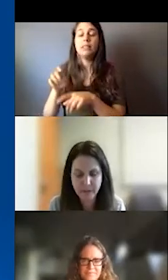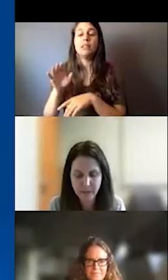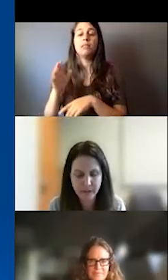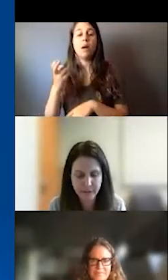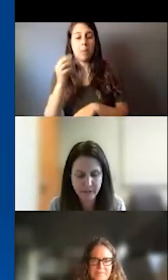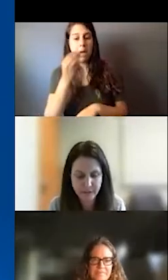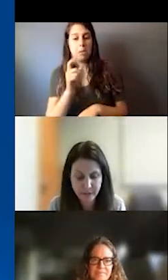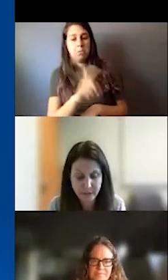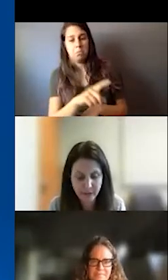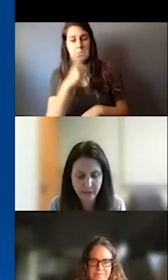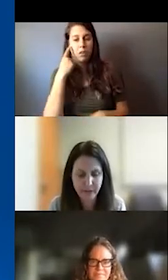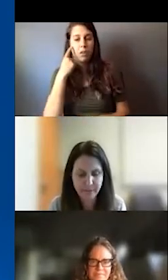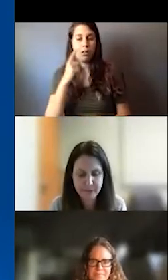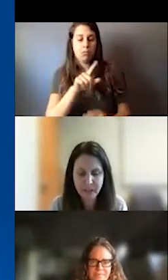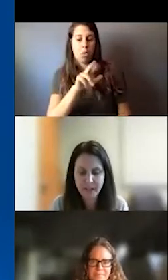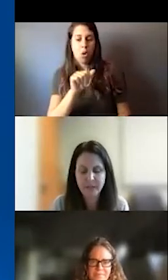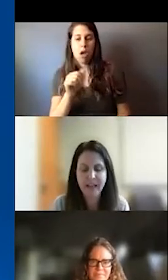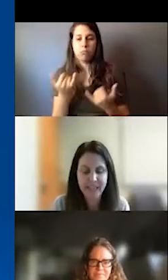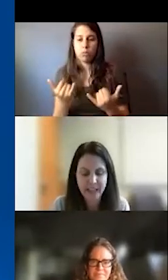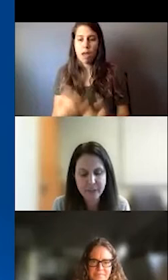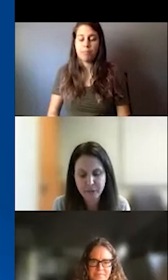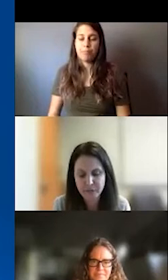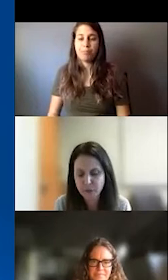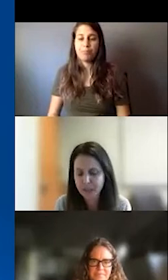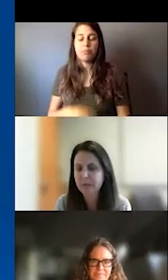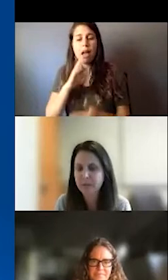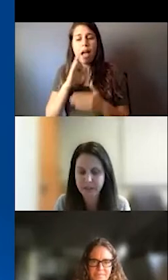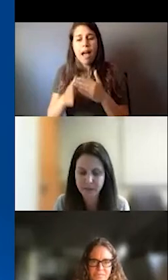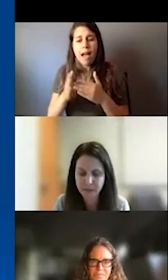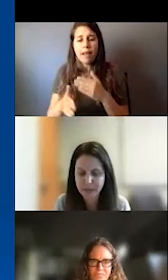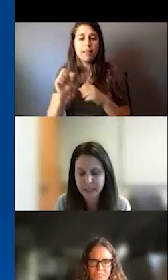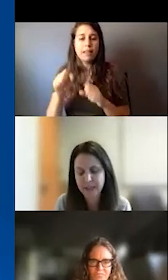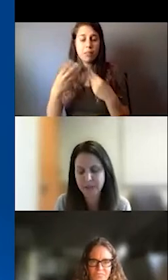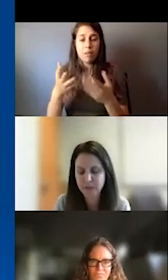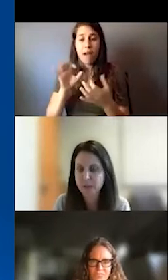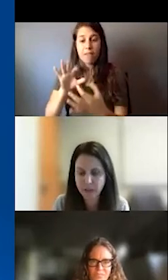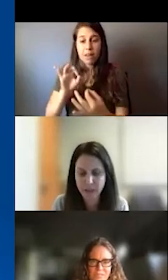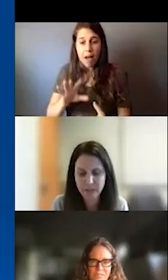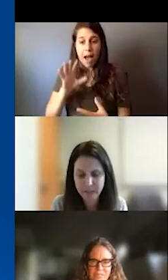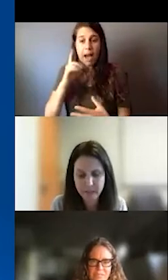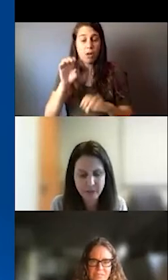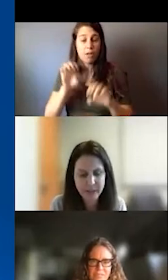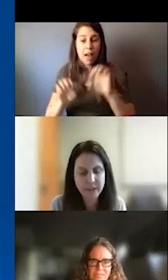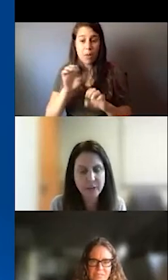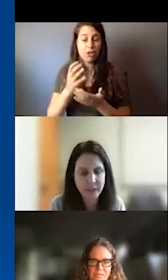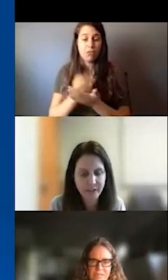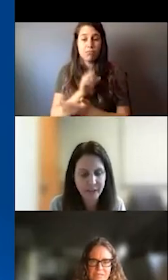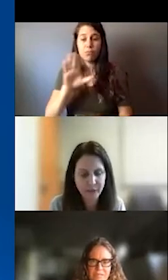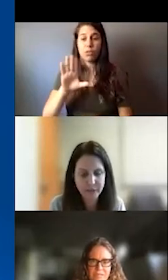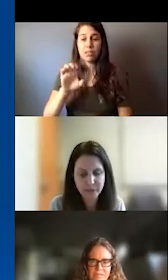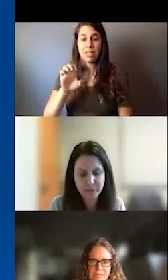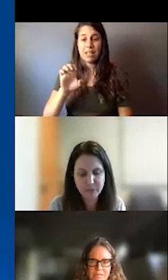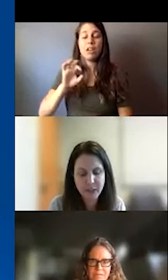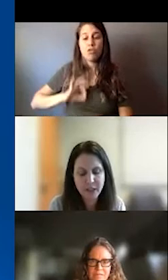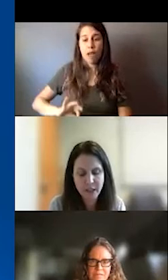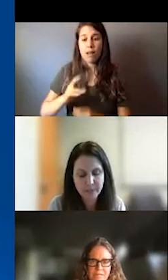of the talk today. At the end, there's a few ways to provide your feedback and make sure you can get CE credit using an